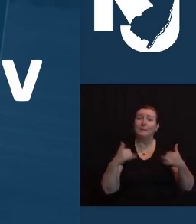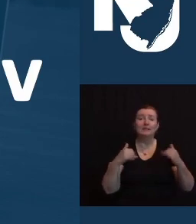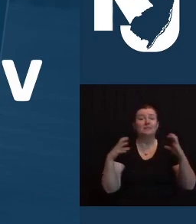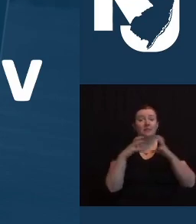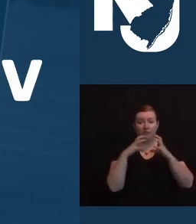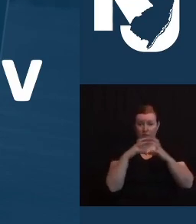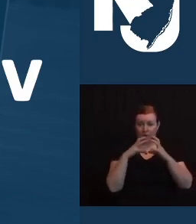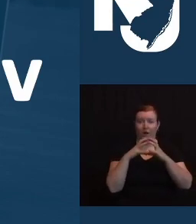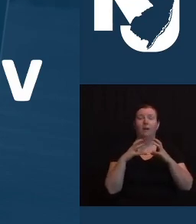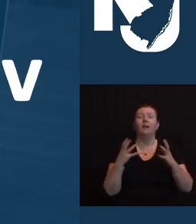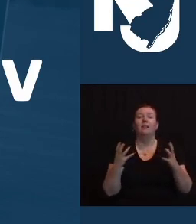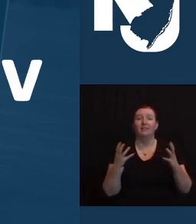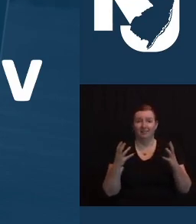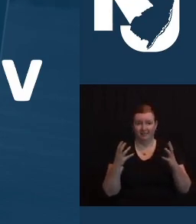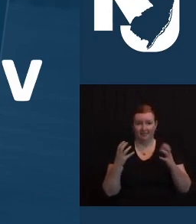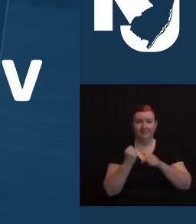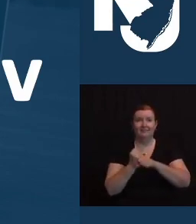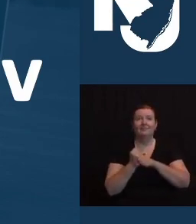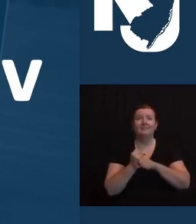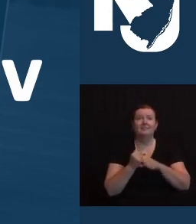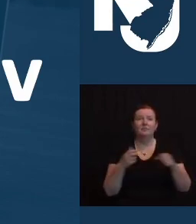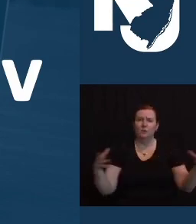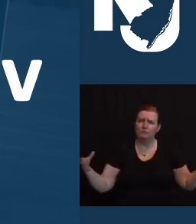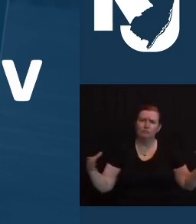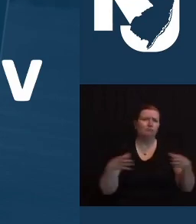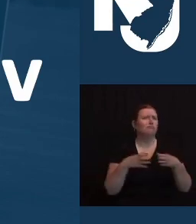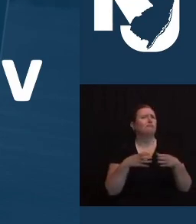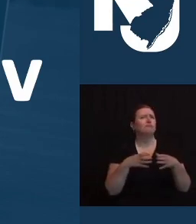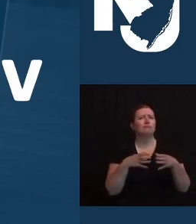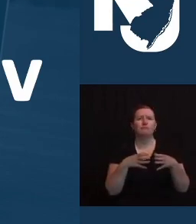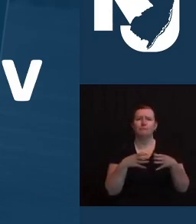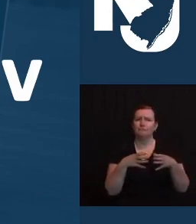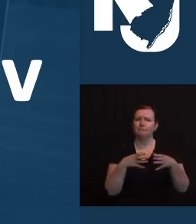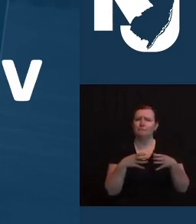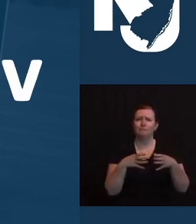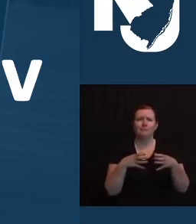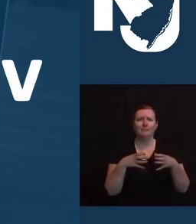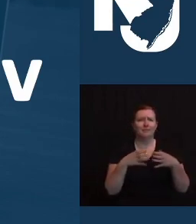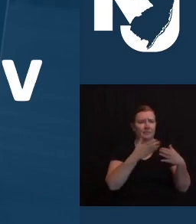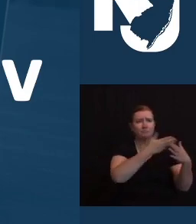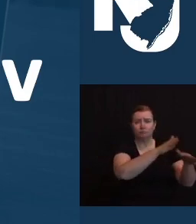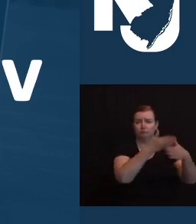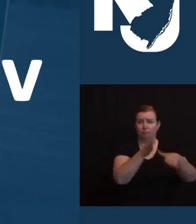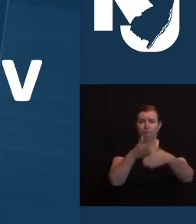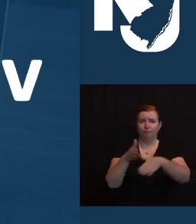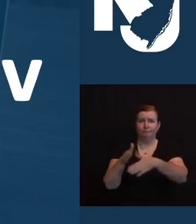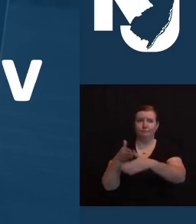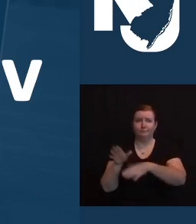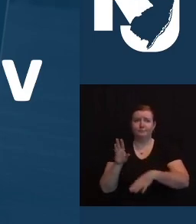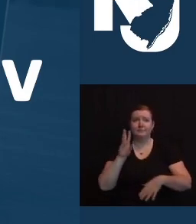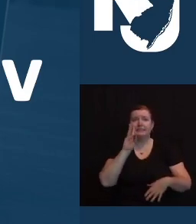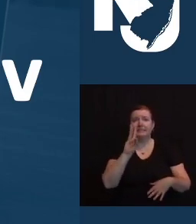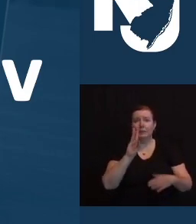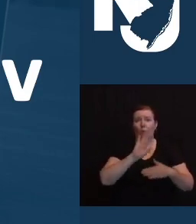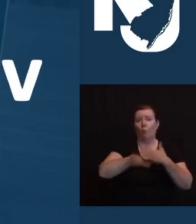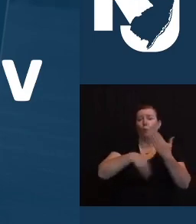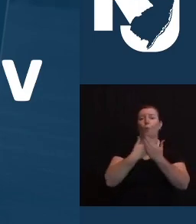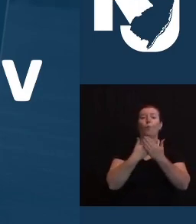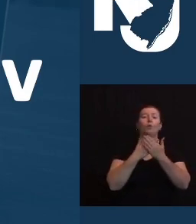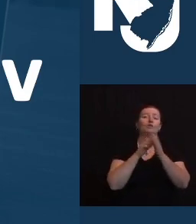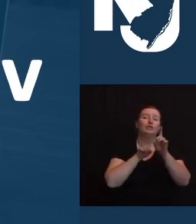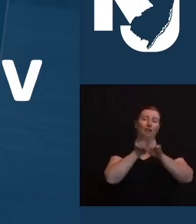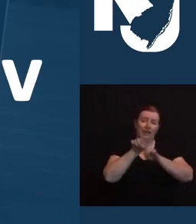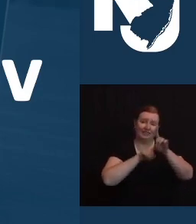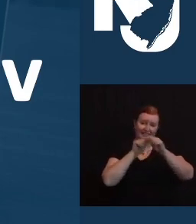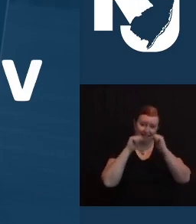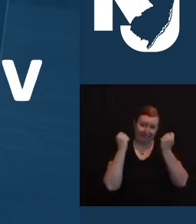few missed it. They've split them up into 6 all-star teams. There are 3 games